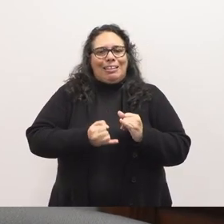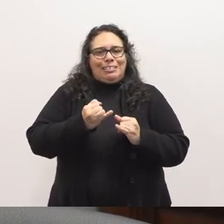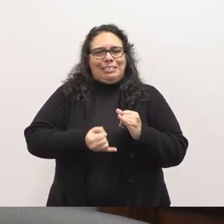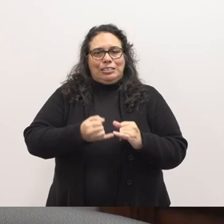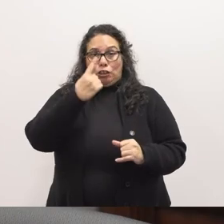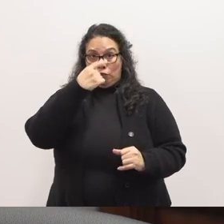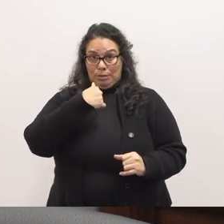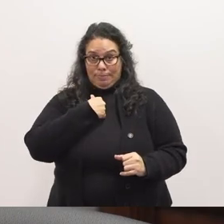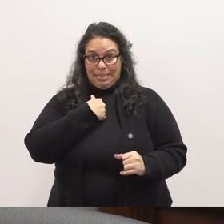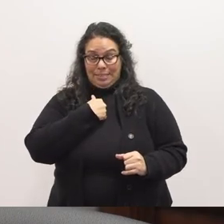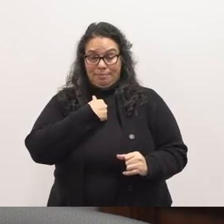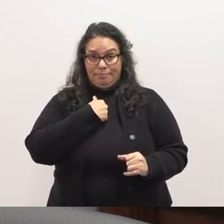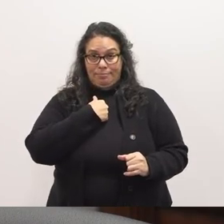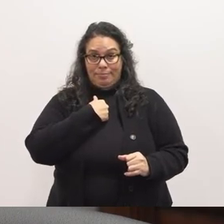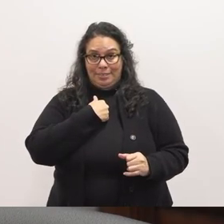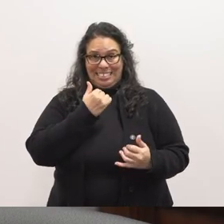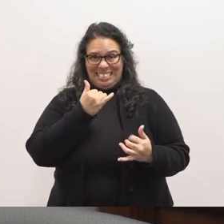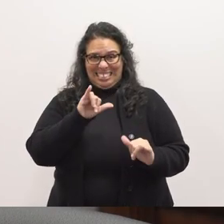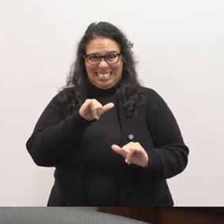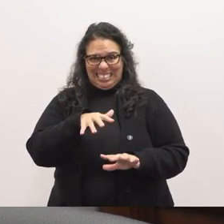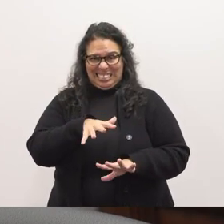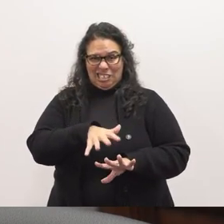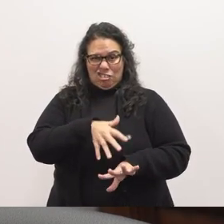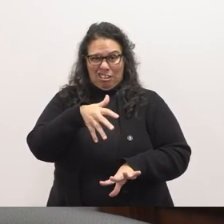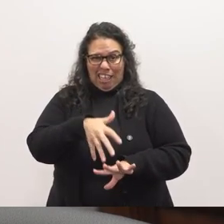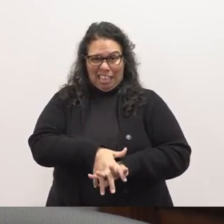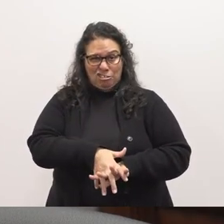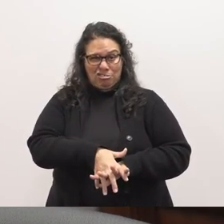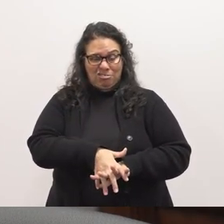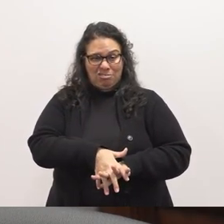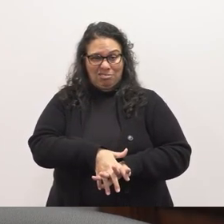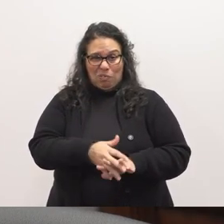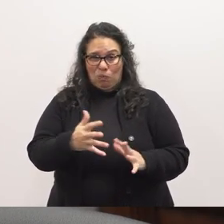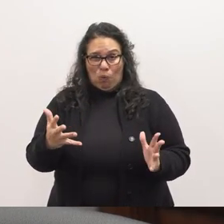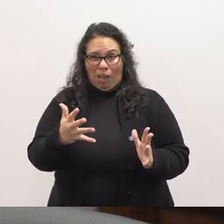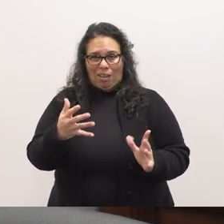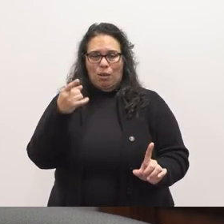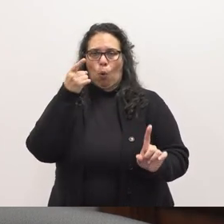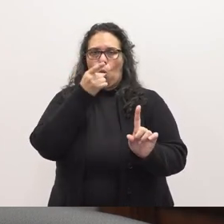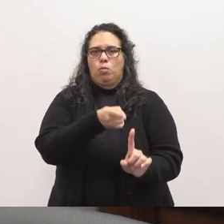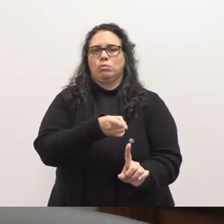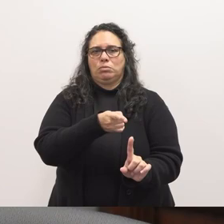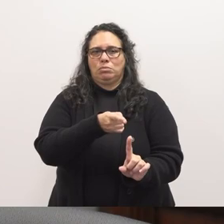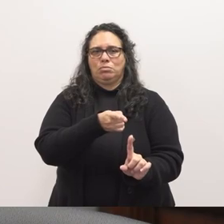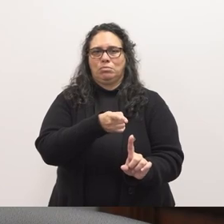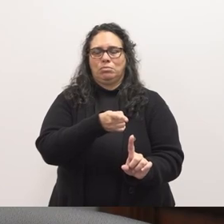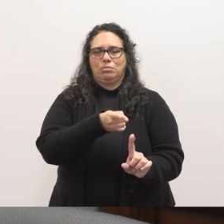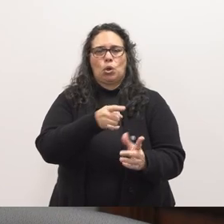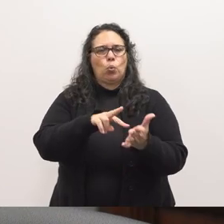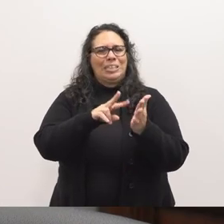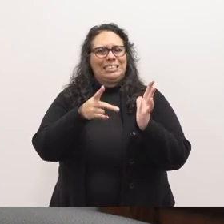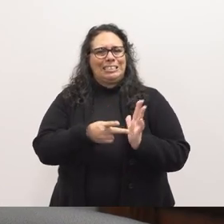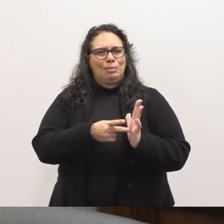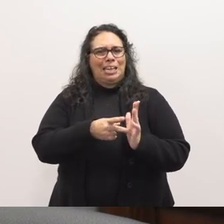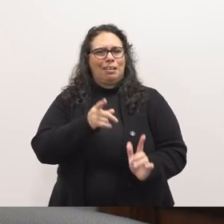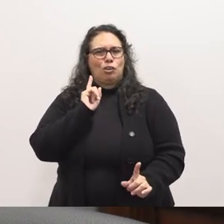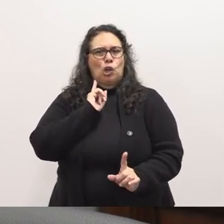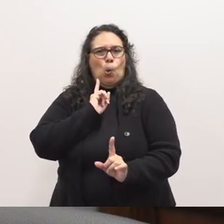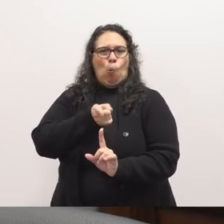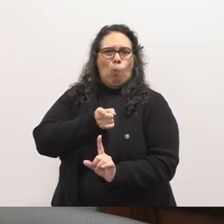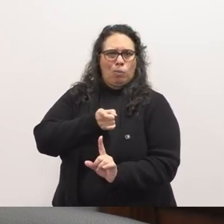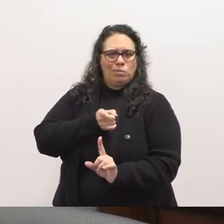for me, it's still anchored in goals, right? What does this mean in terms of our goals? And if